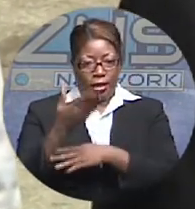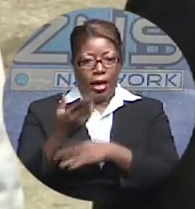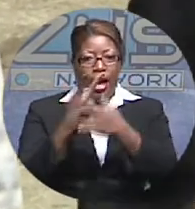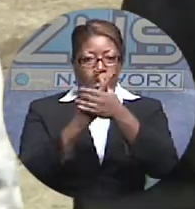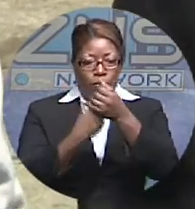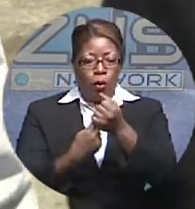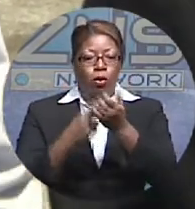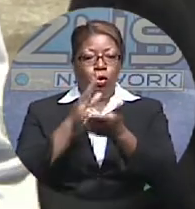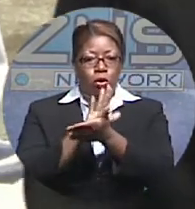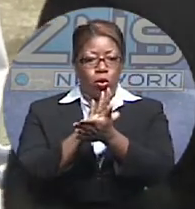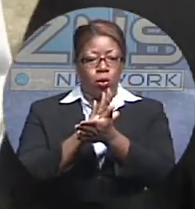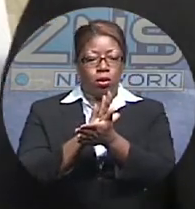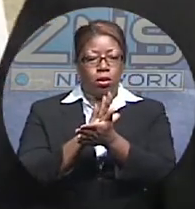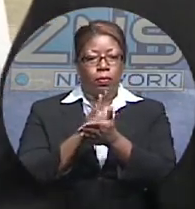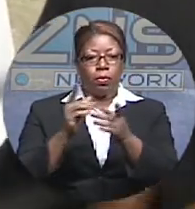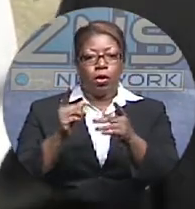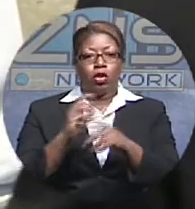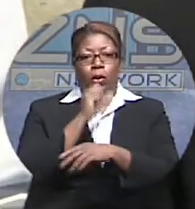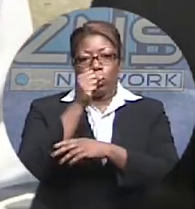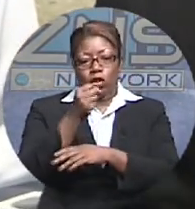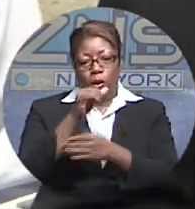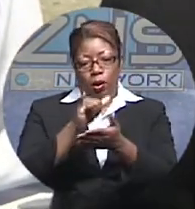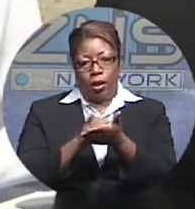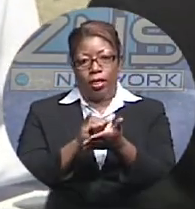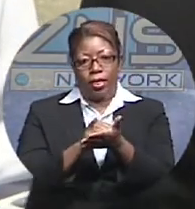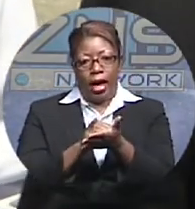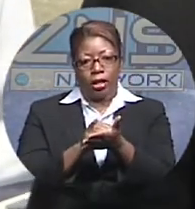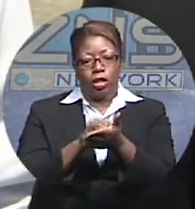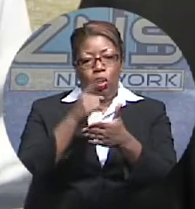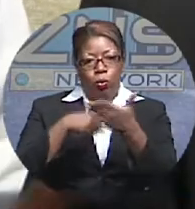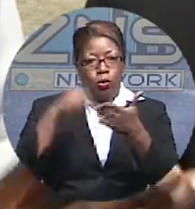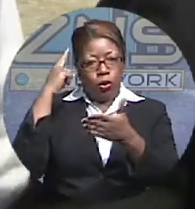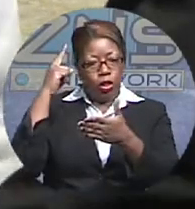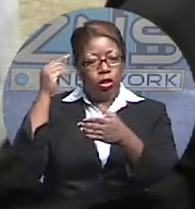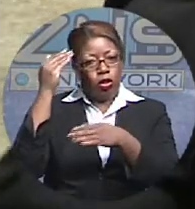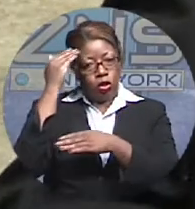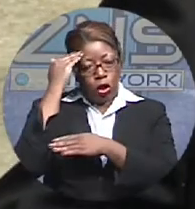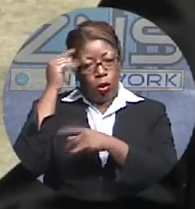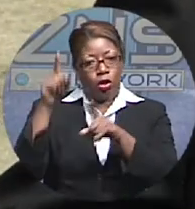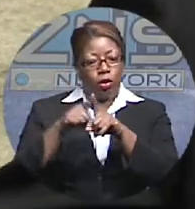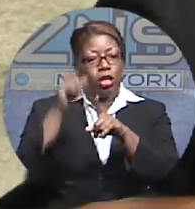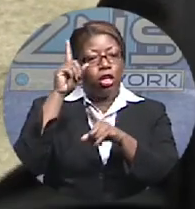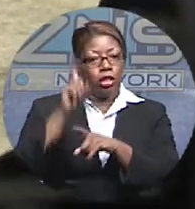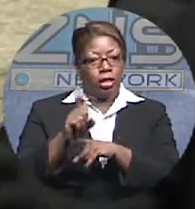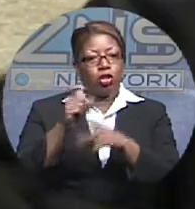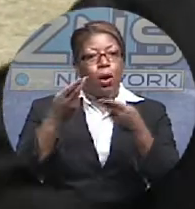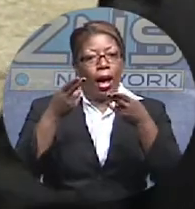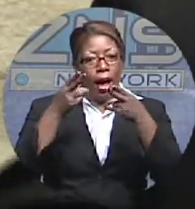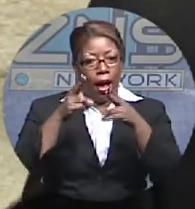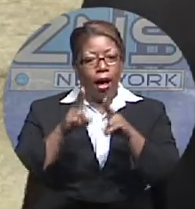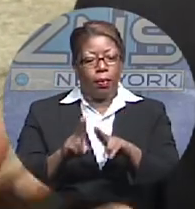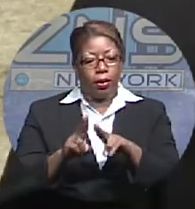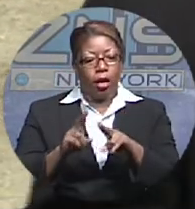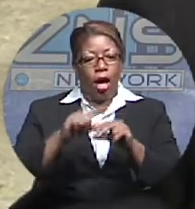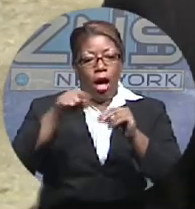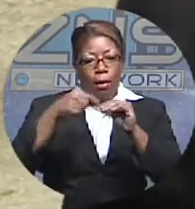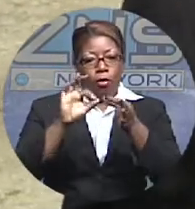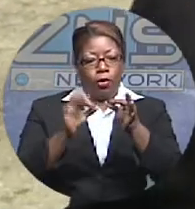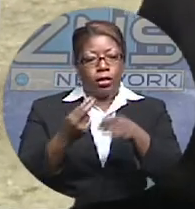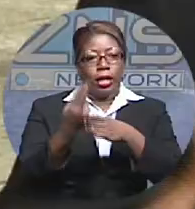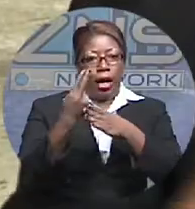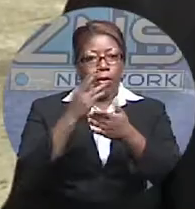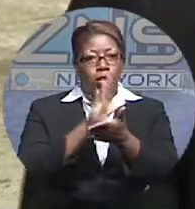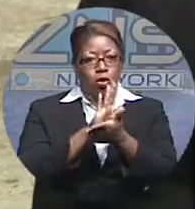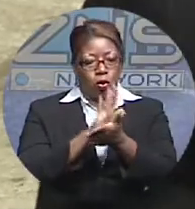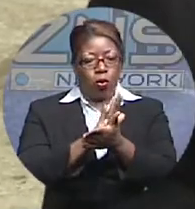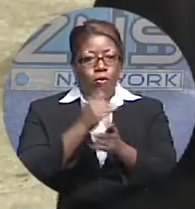school sites to ensure that what we know has been agreed that should happen in terms of the repairs of the